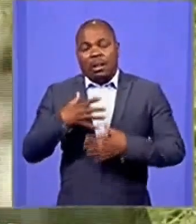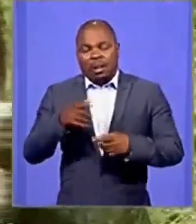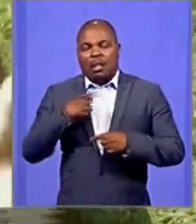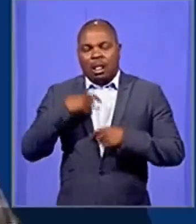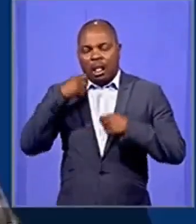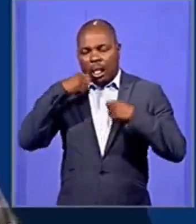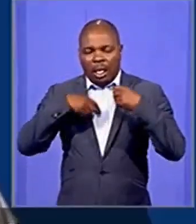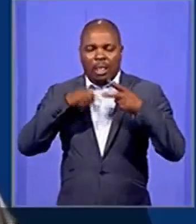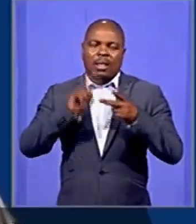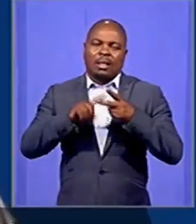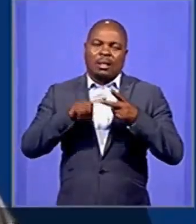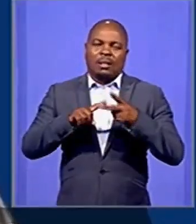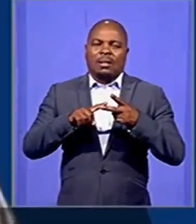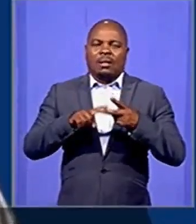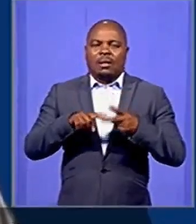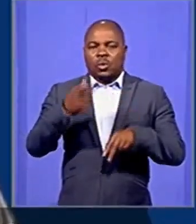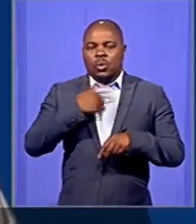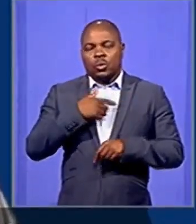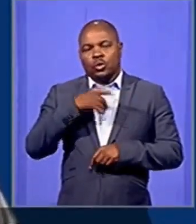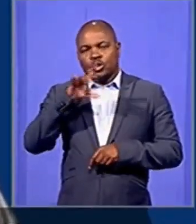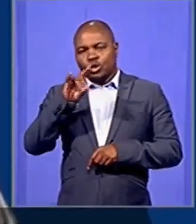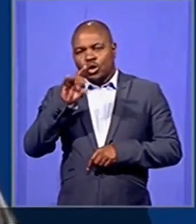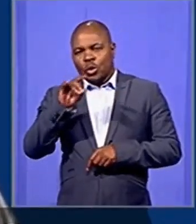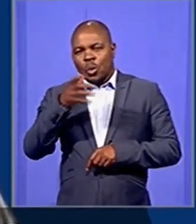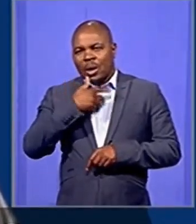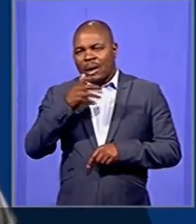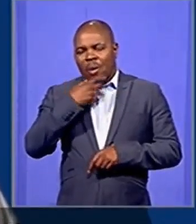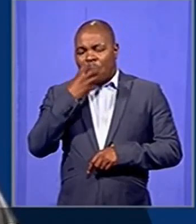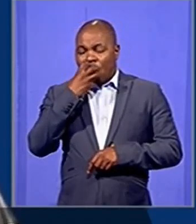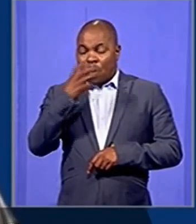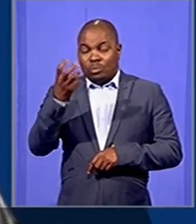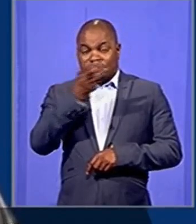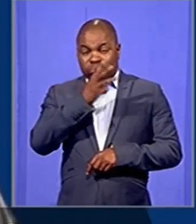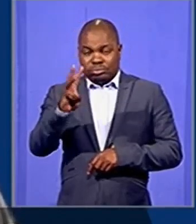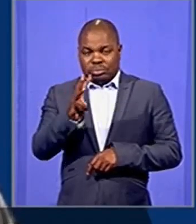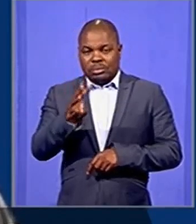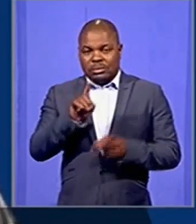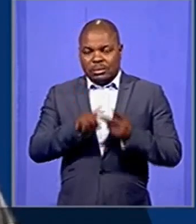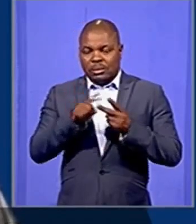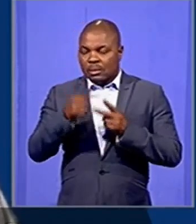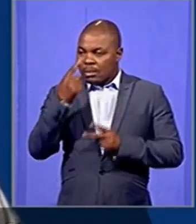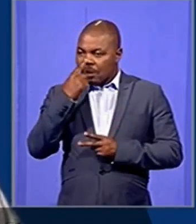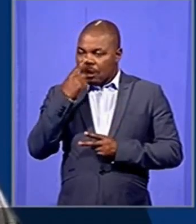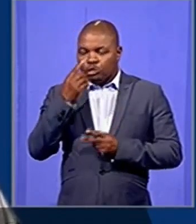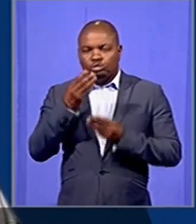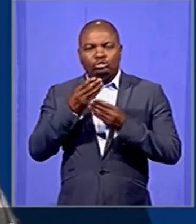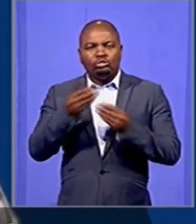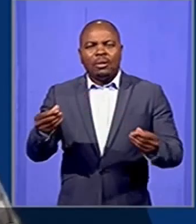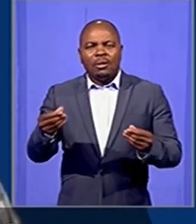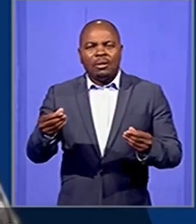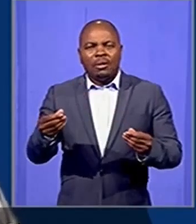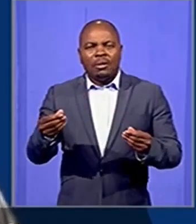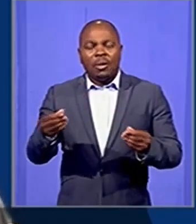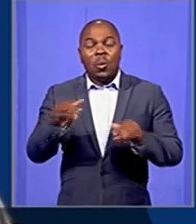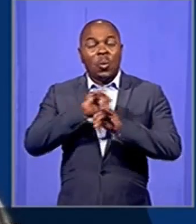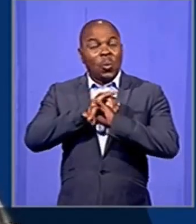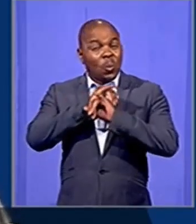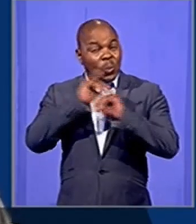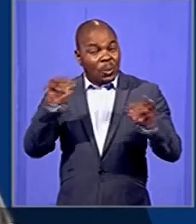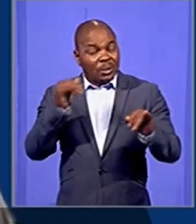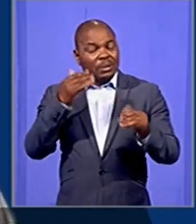hypersalivation or drooling when your dog is warm to the touch, and a dry nose. Severe cases